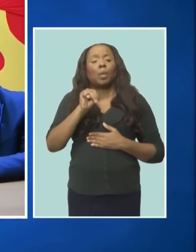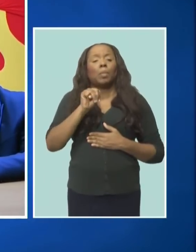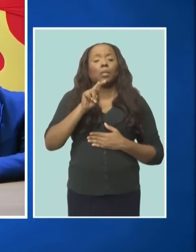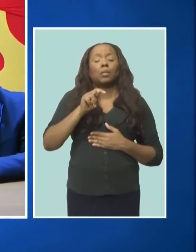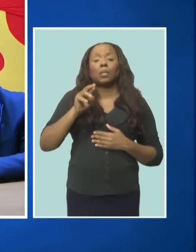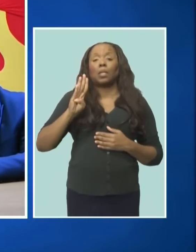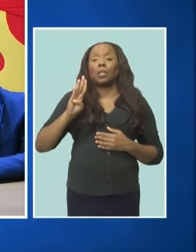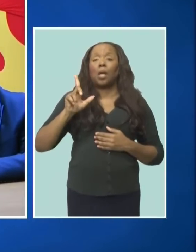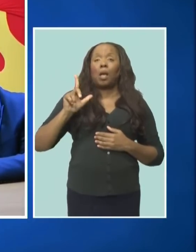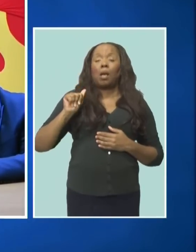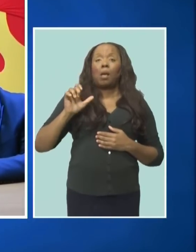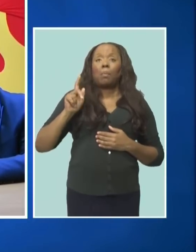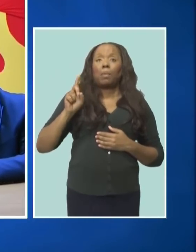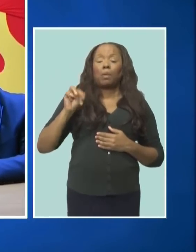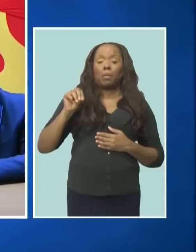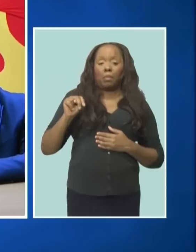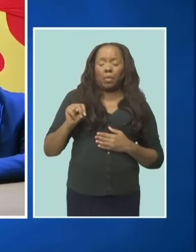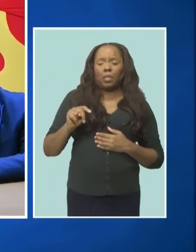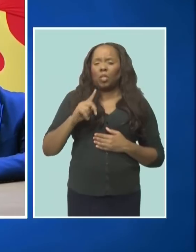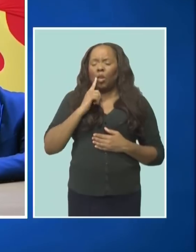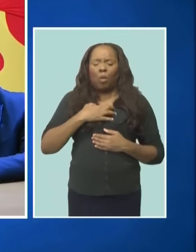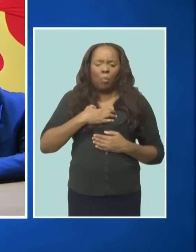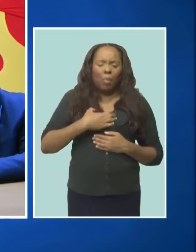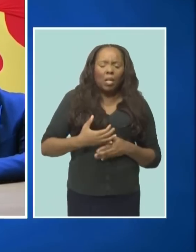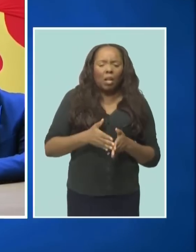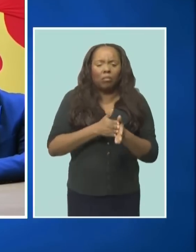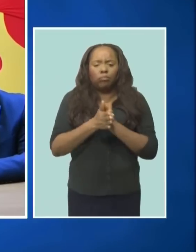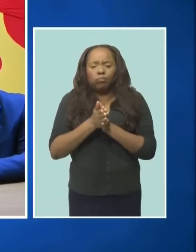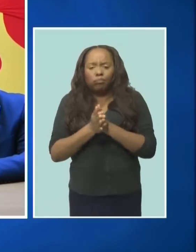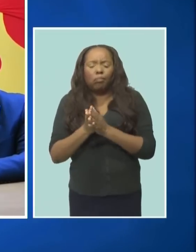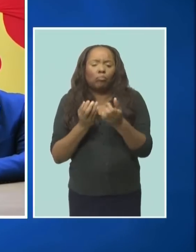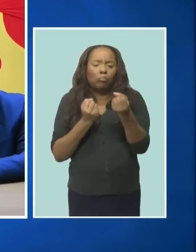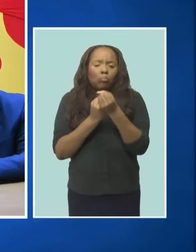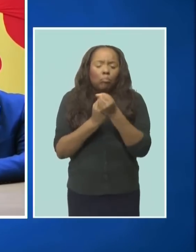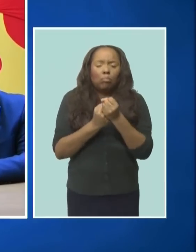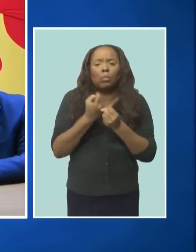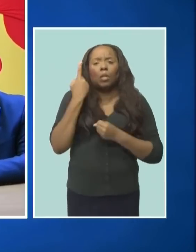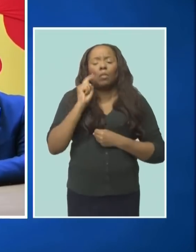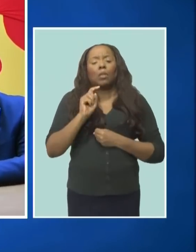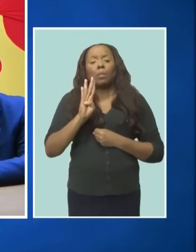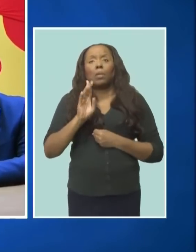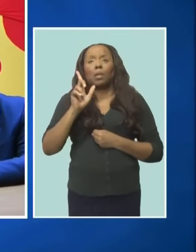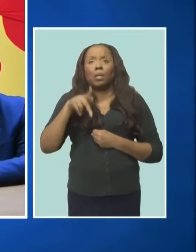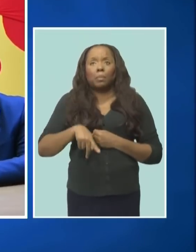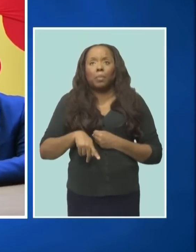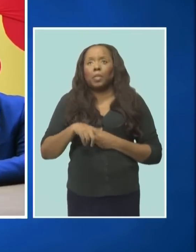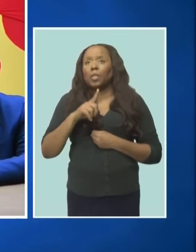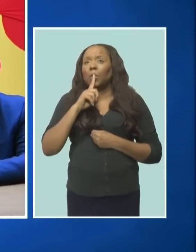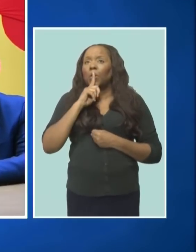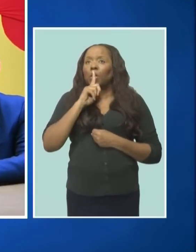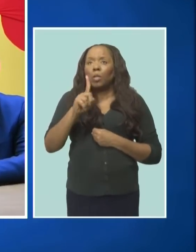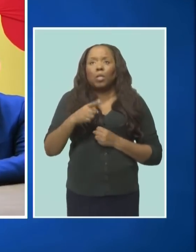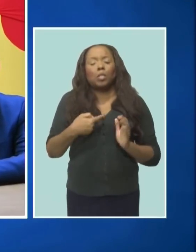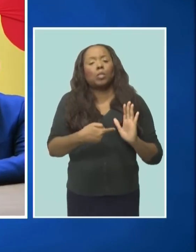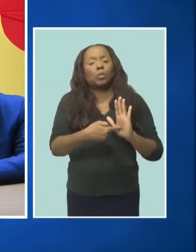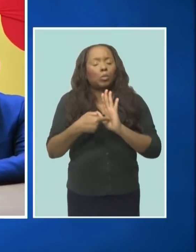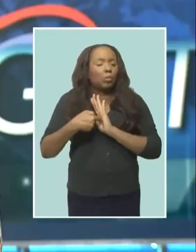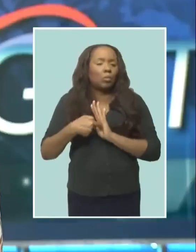whose passion and commitment to this party and to representational politics has been self-evident to